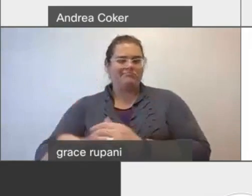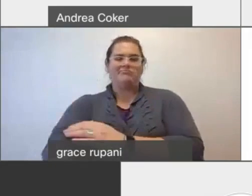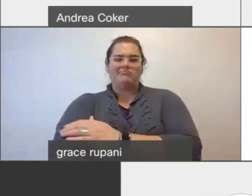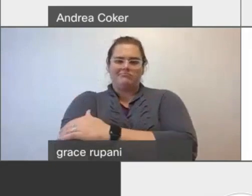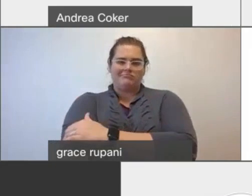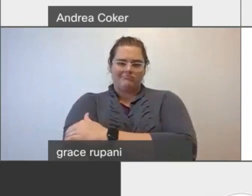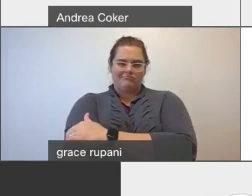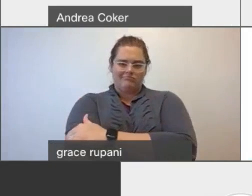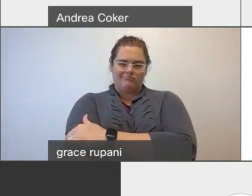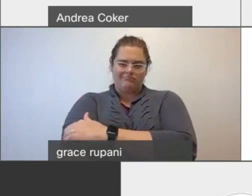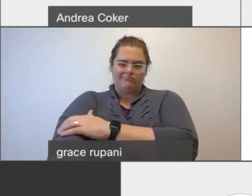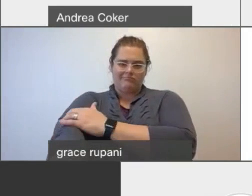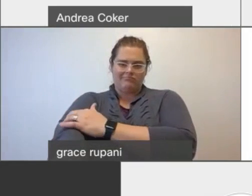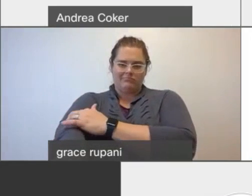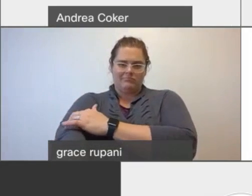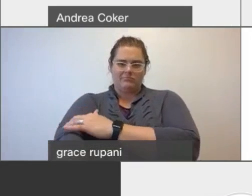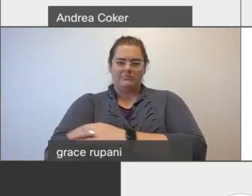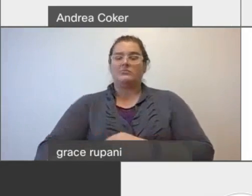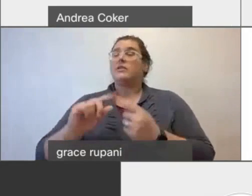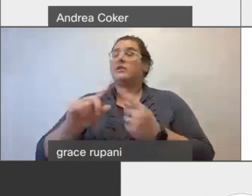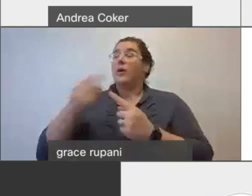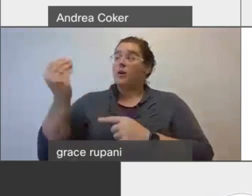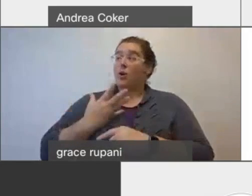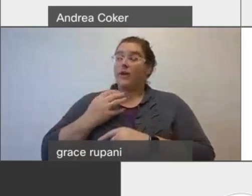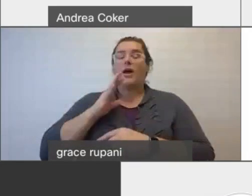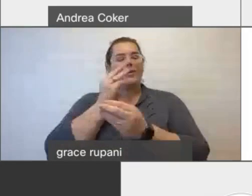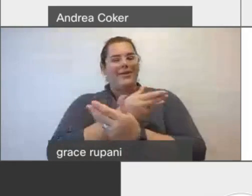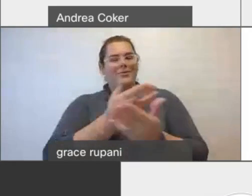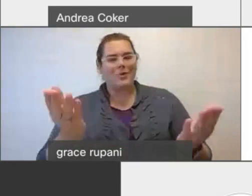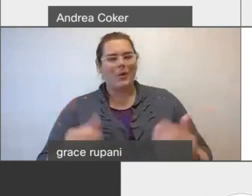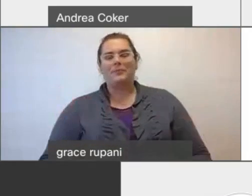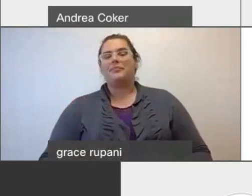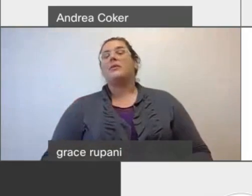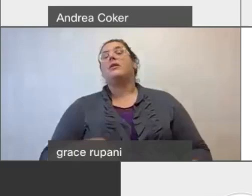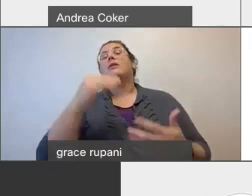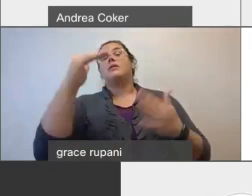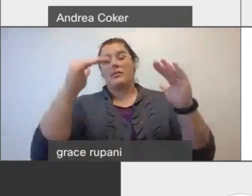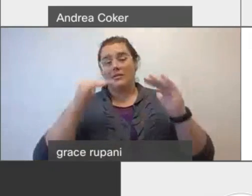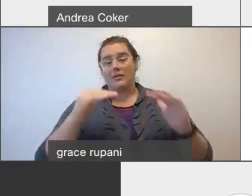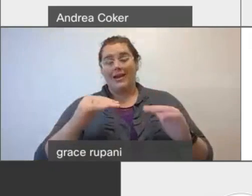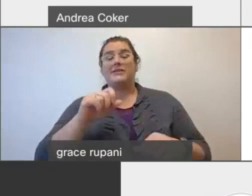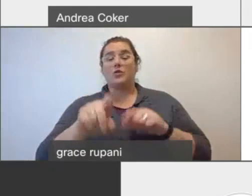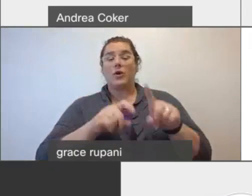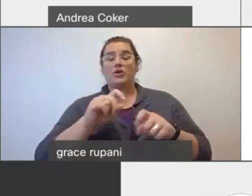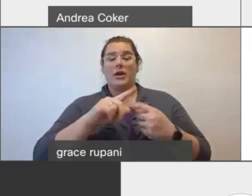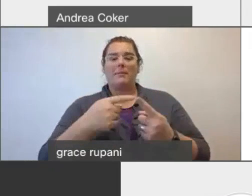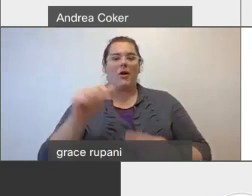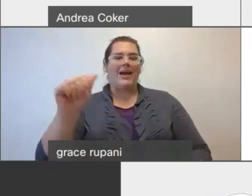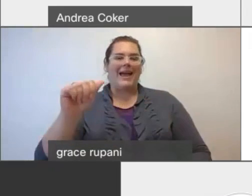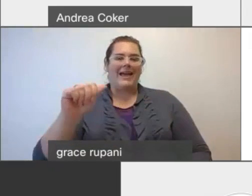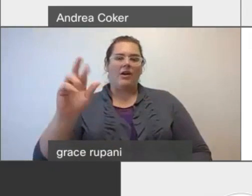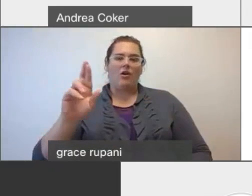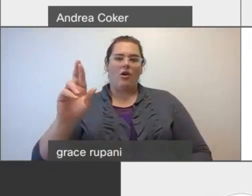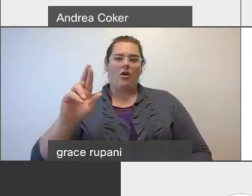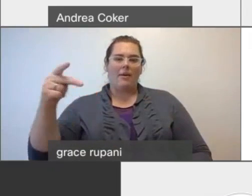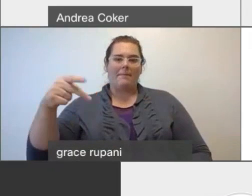as soon as we hear, we will let people know. Any update on the ARPA funds and if providers can apply for